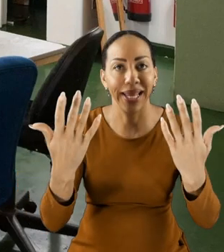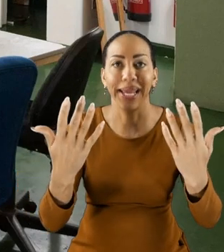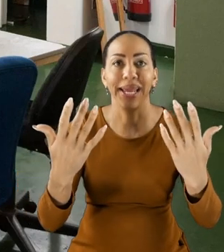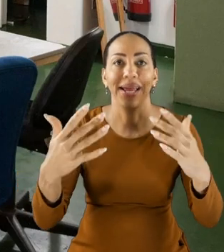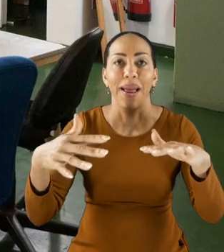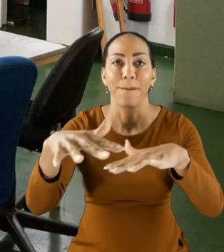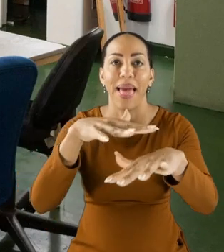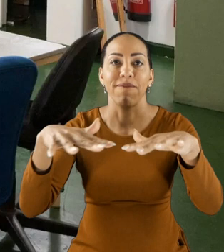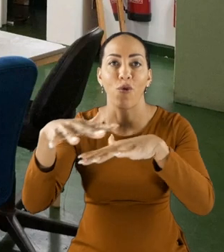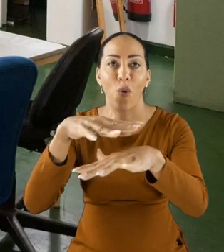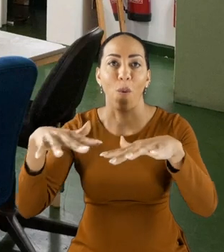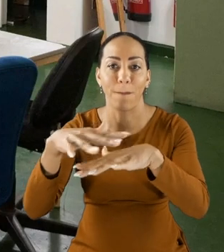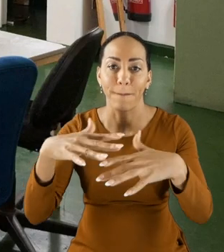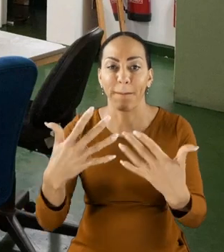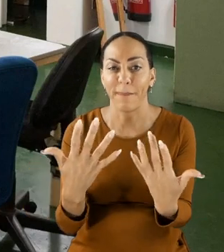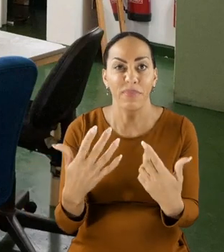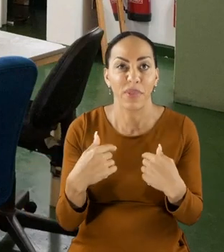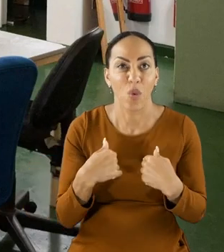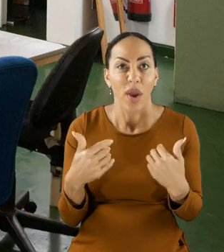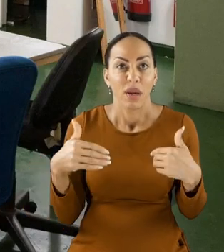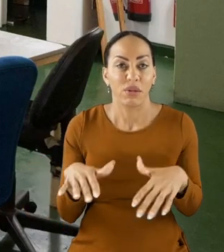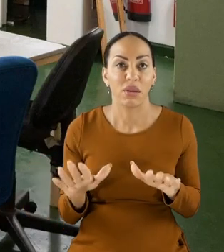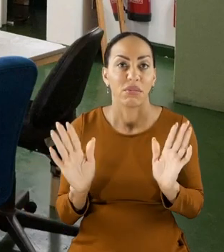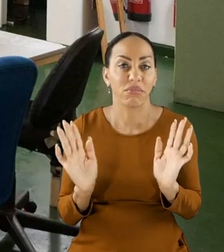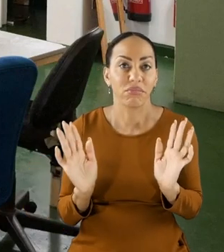go into Facebook. It can go into any kind of platform we wanted it to.